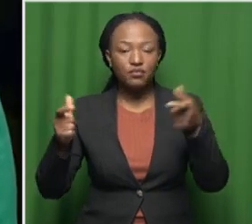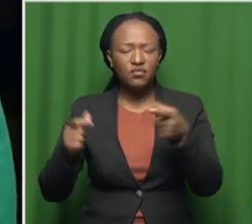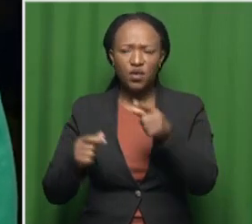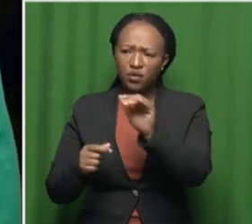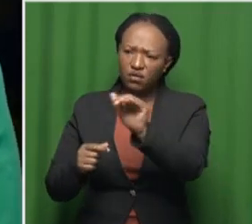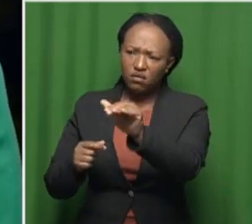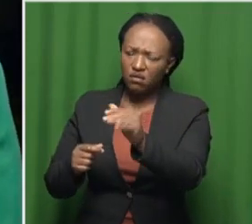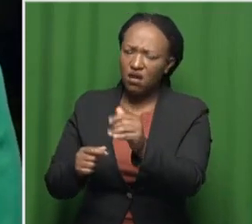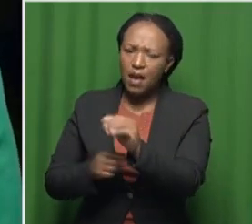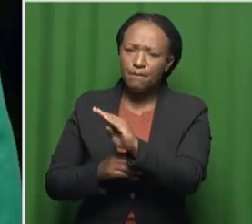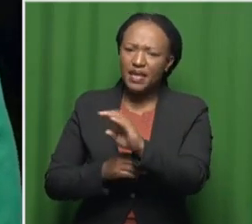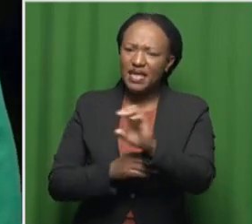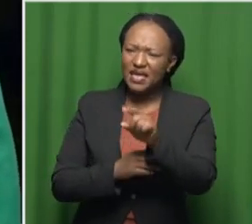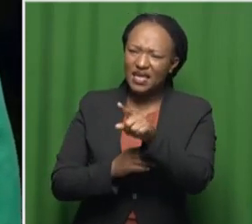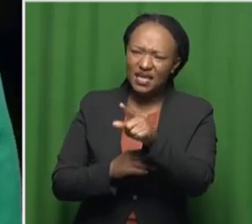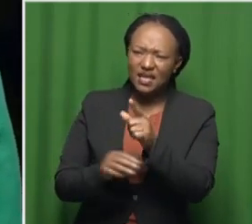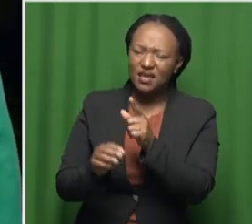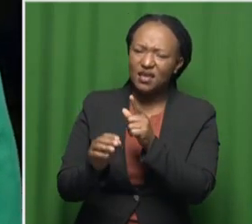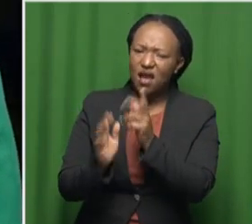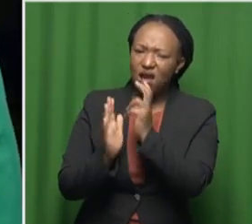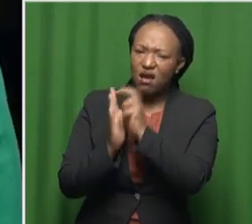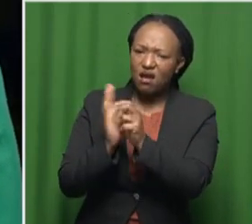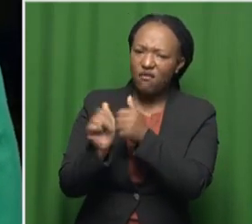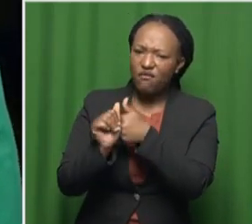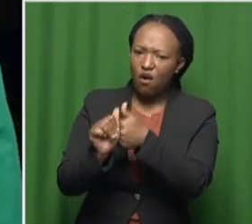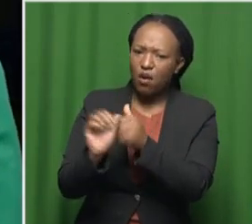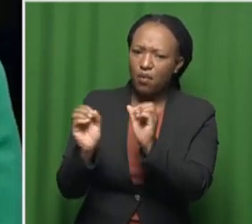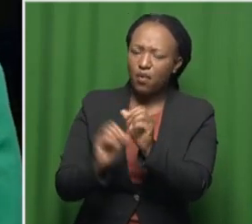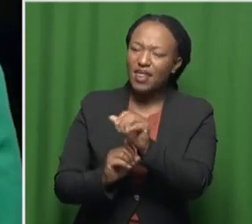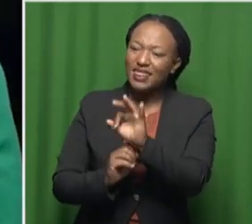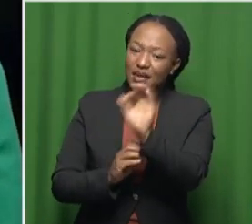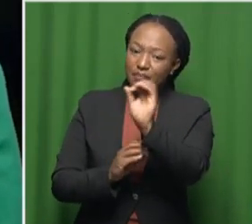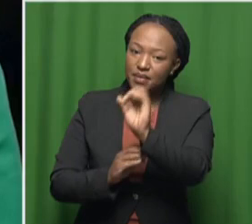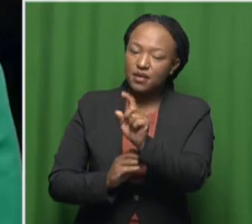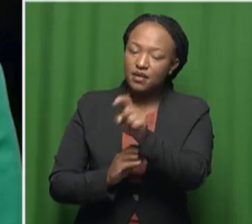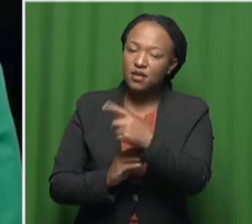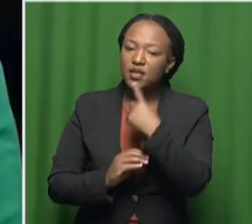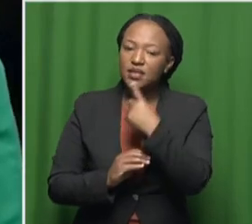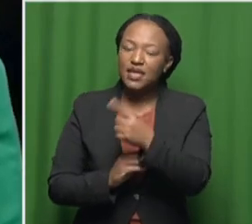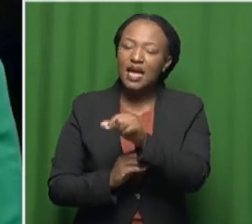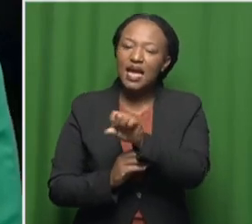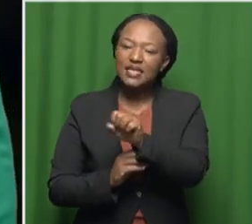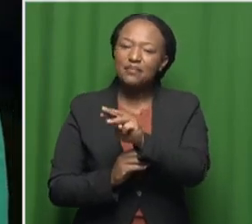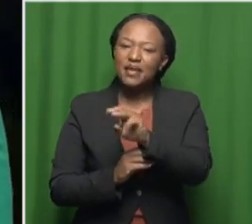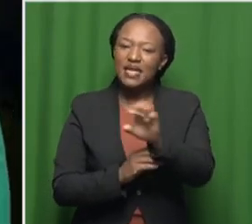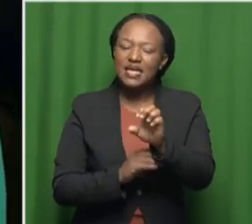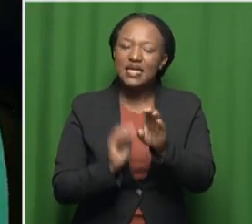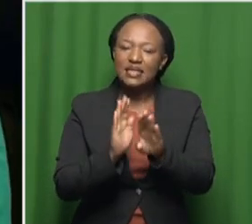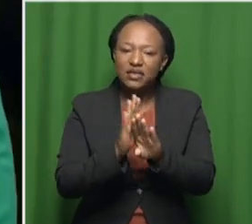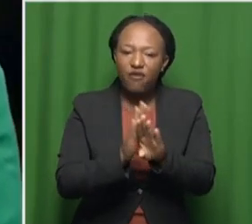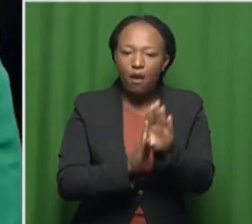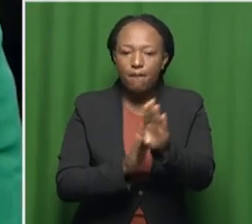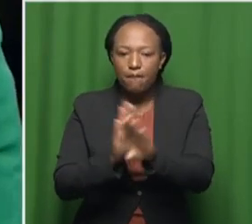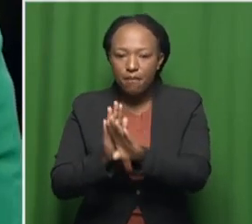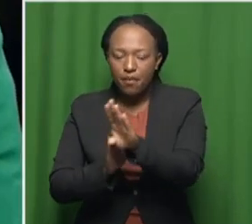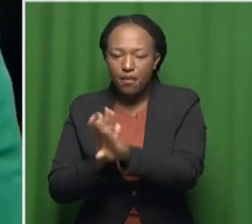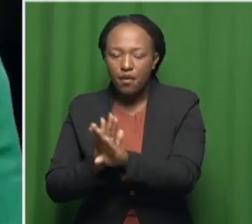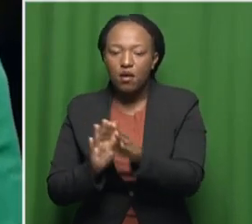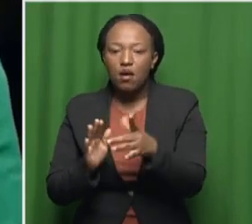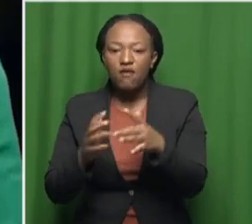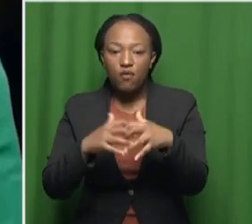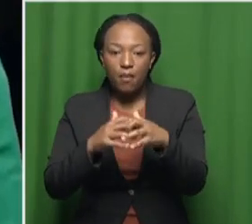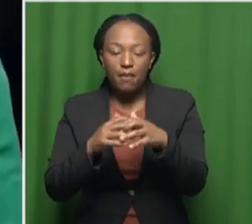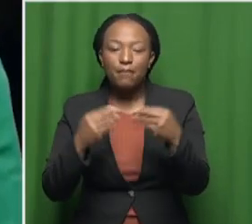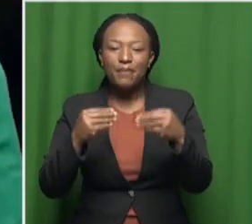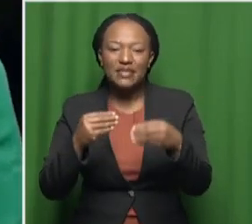BBBEE. There's the ESD component that says your 3% must go towards enterprise supplier development. That's meant for co-creation and bringing the